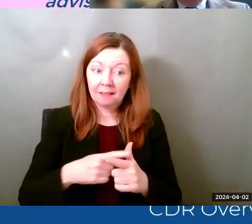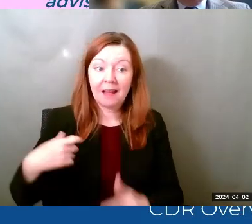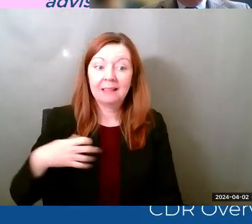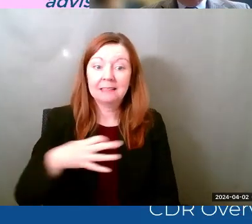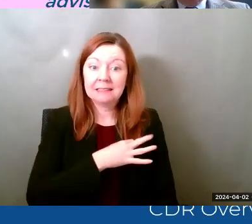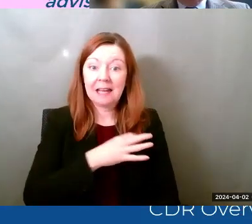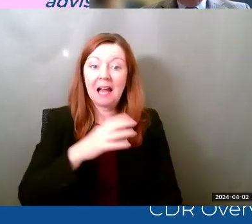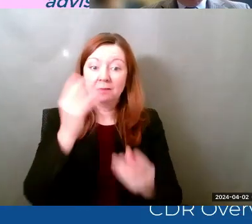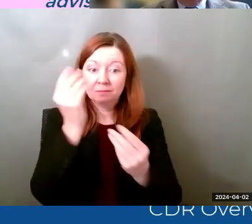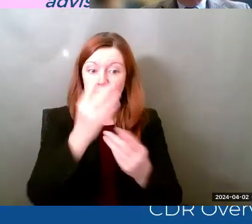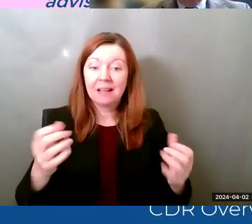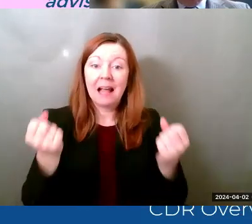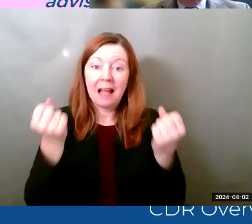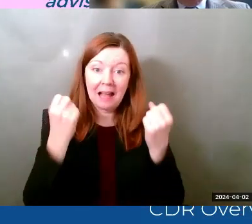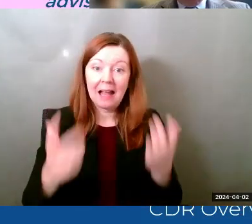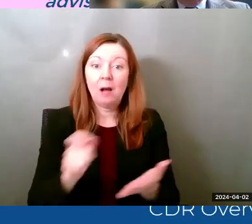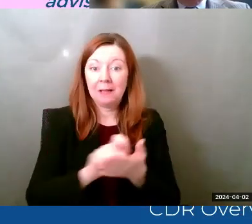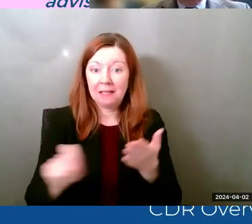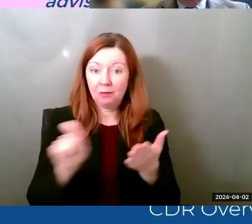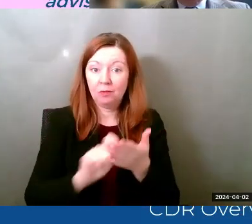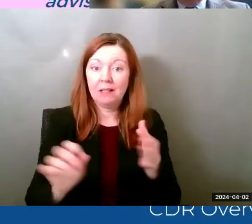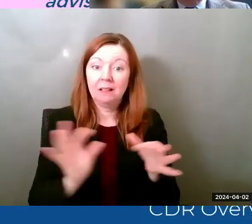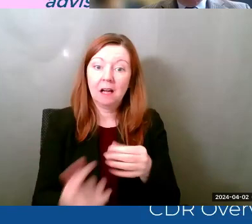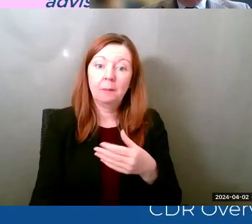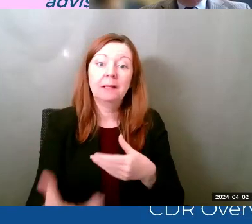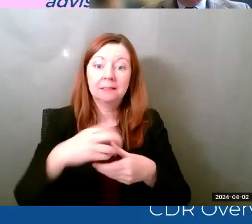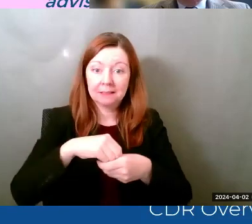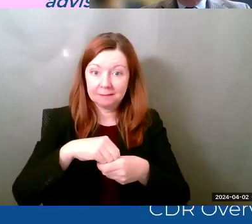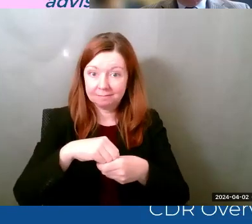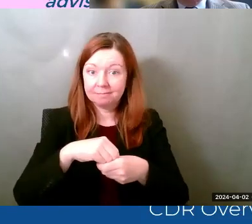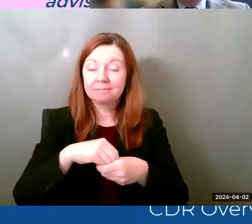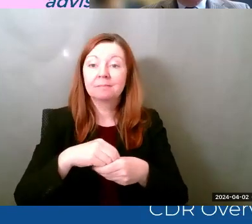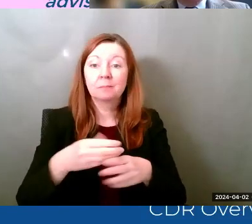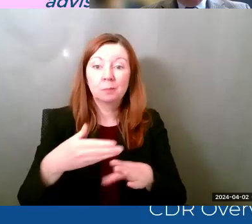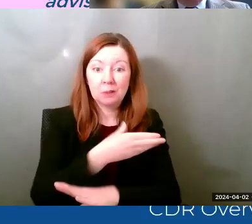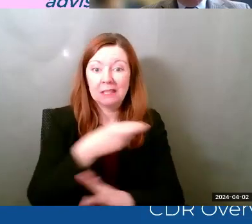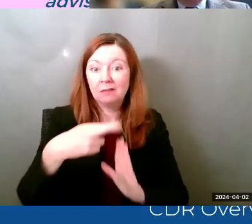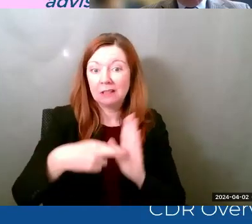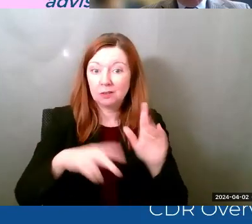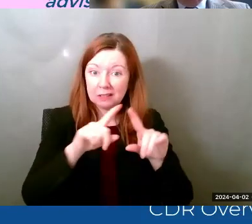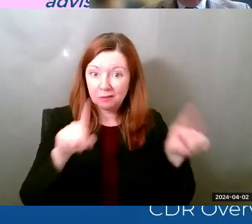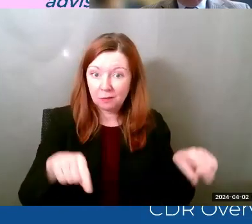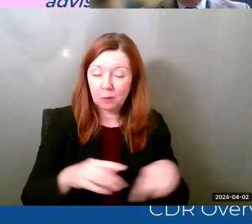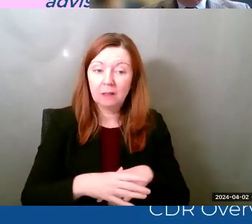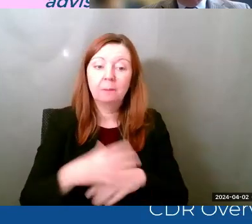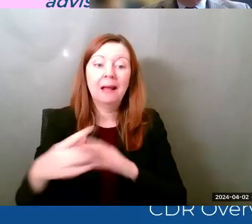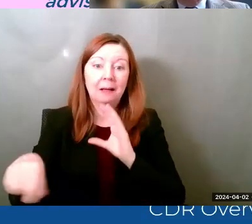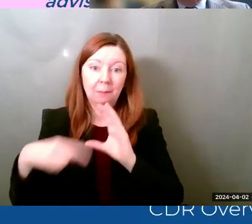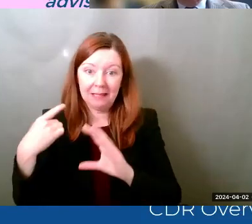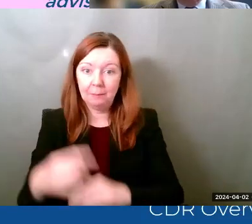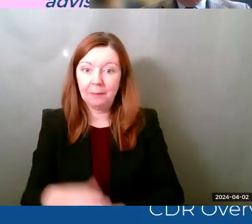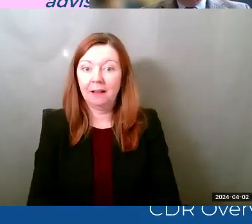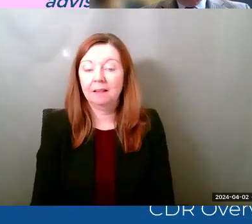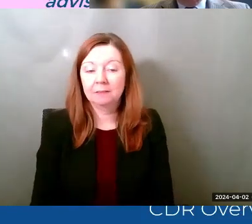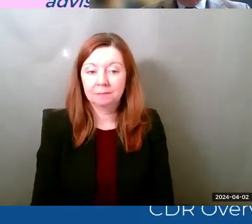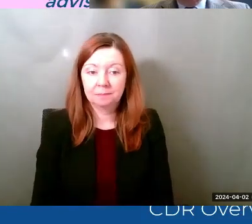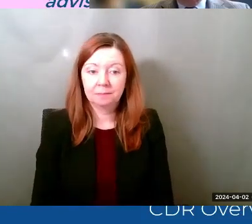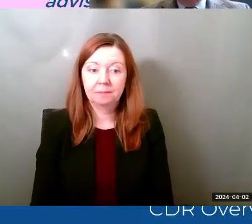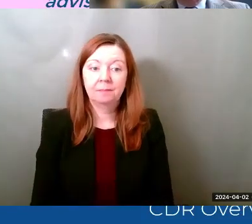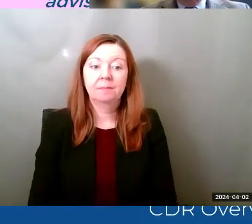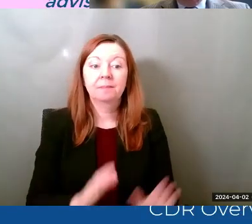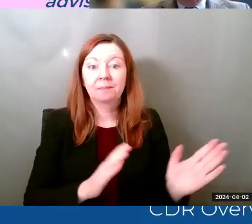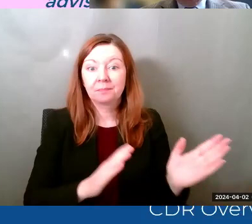how many written comments were received as part of the pre-registration form and by email.